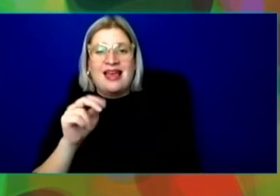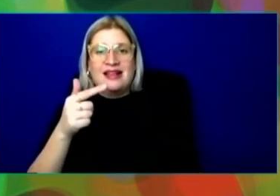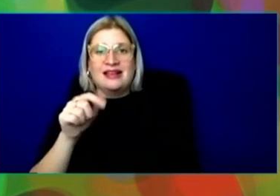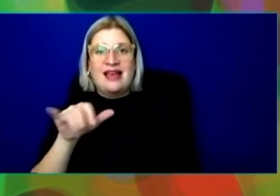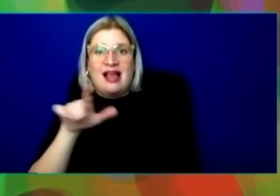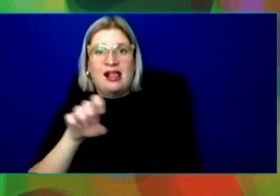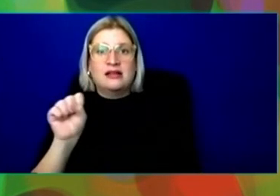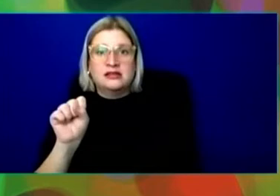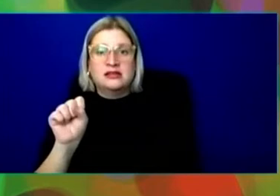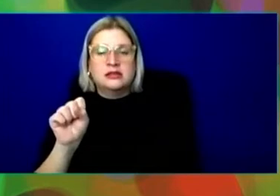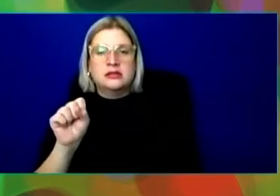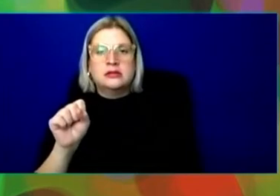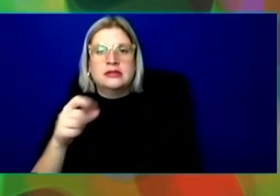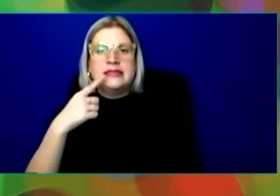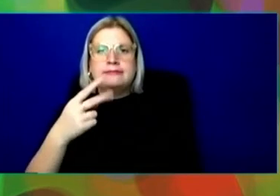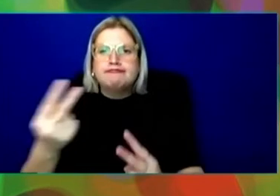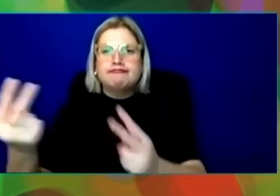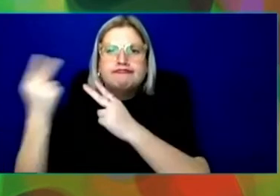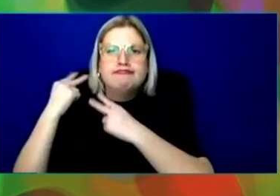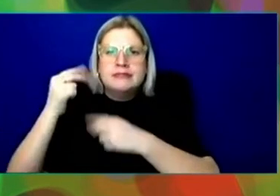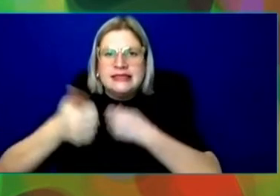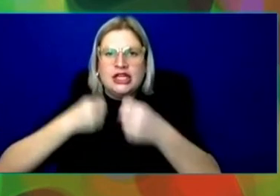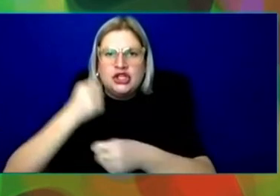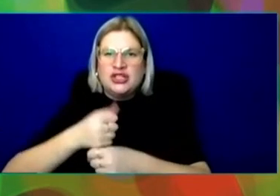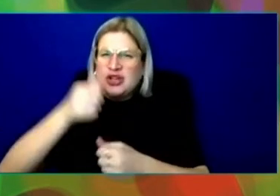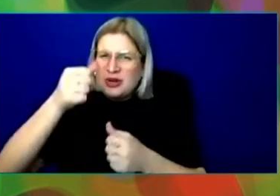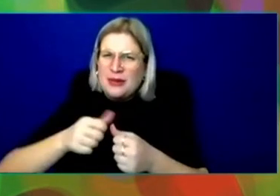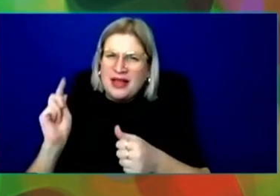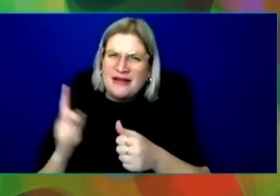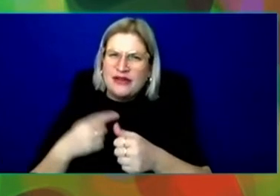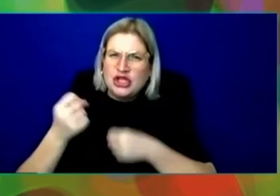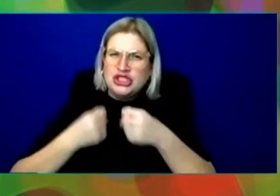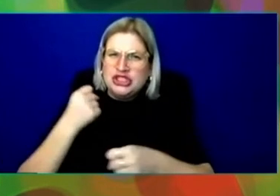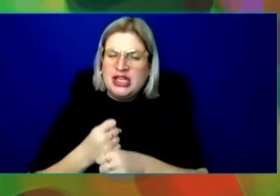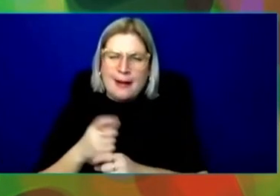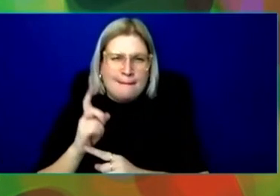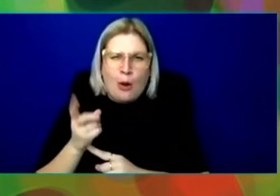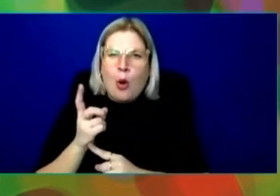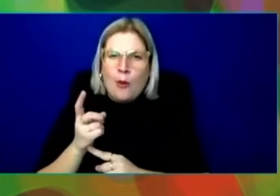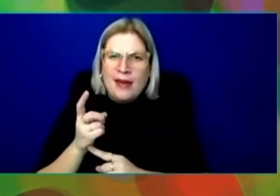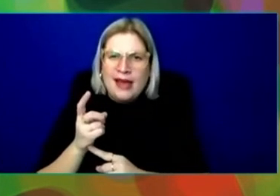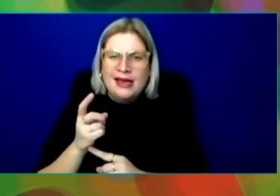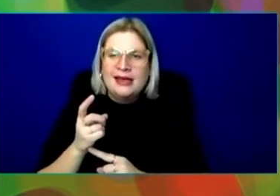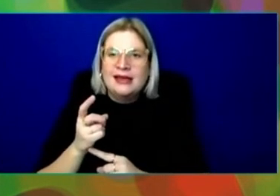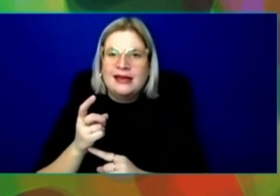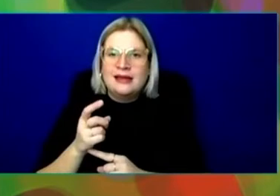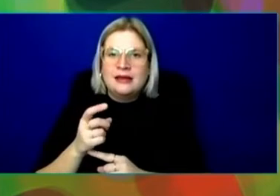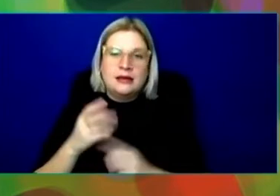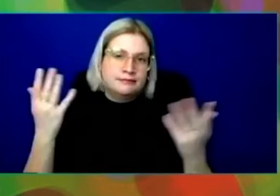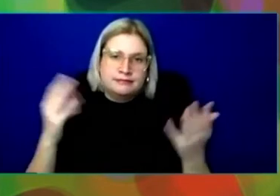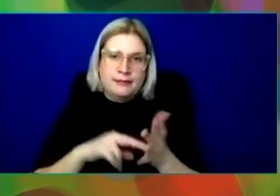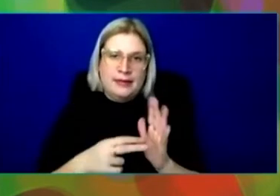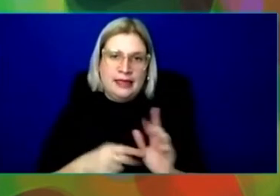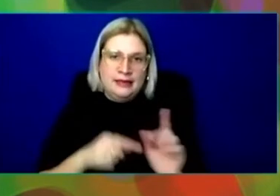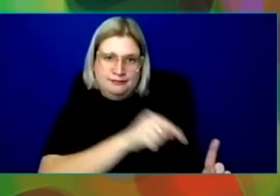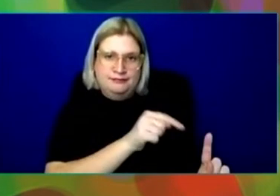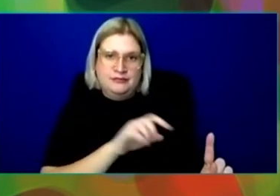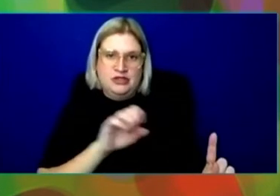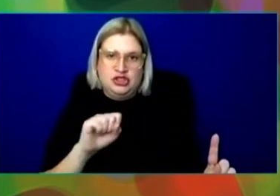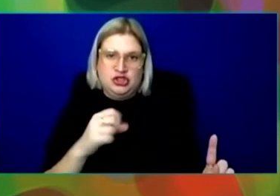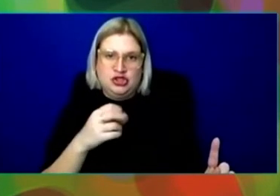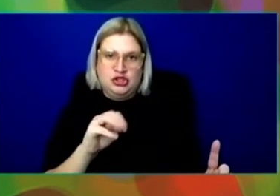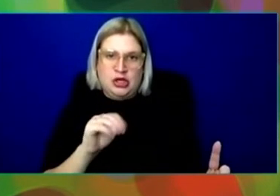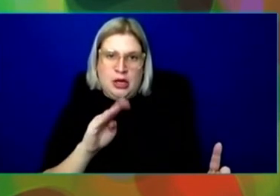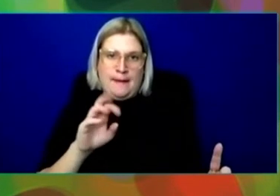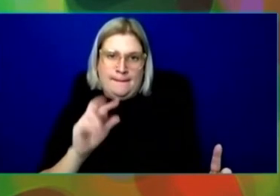I can remember the moment in the first year where I was, you know, Schomburg is phenomenal. So if you haven't been there, you have to get